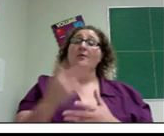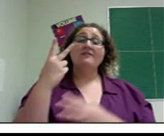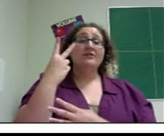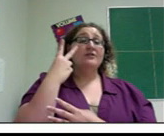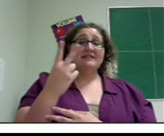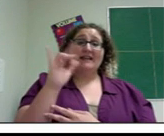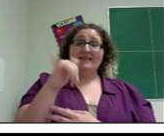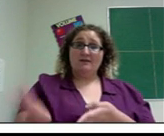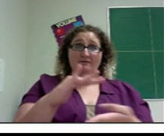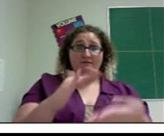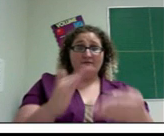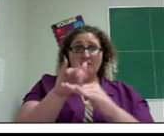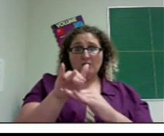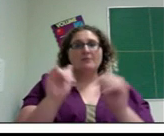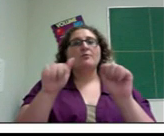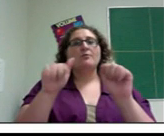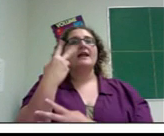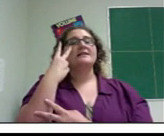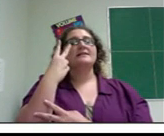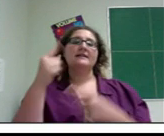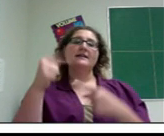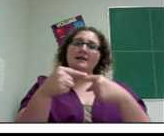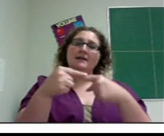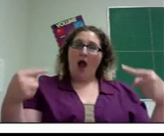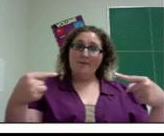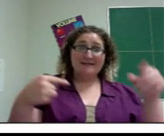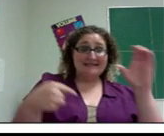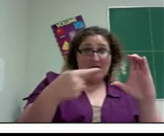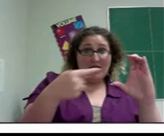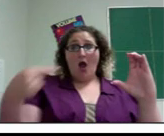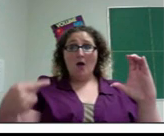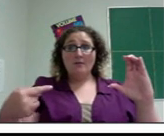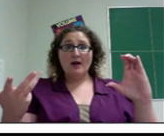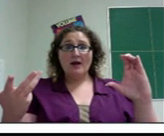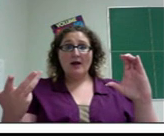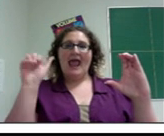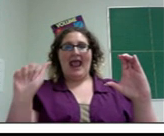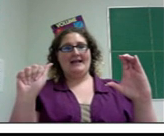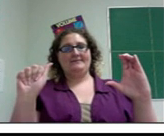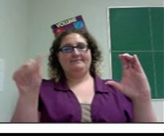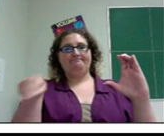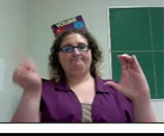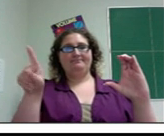little fold up, we can see that opposite the letter C is going to be the letter A.